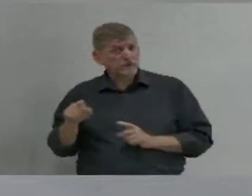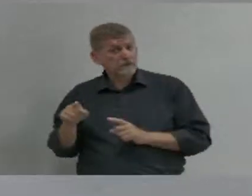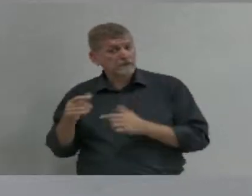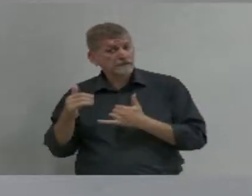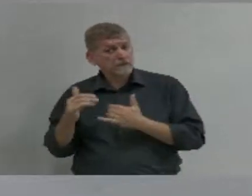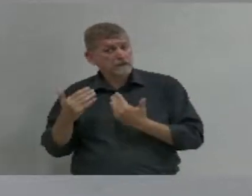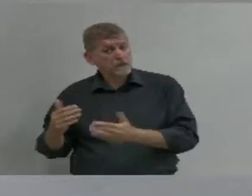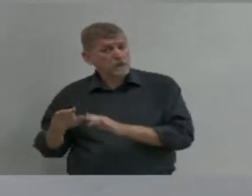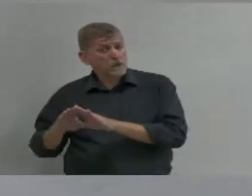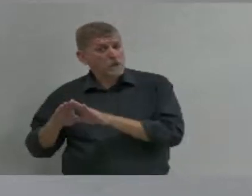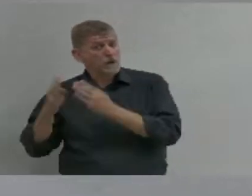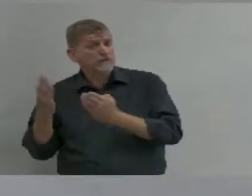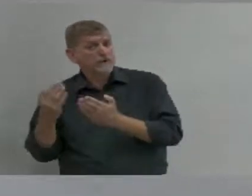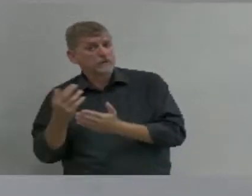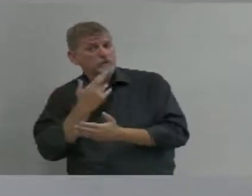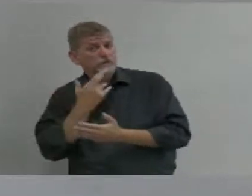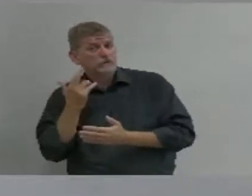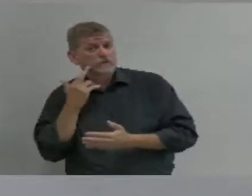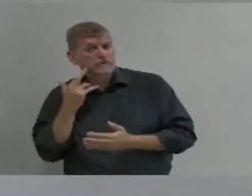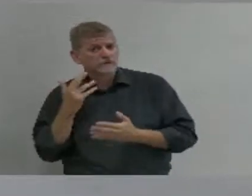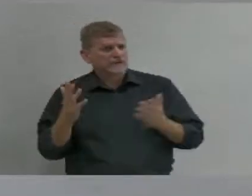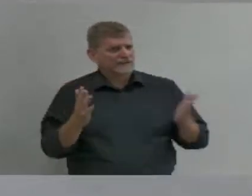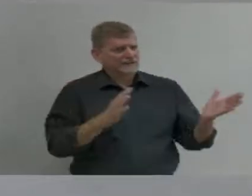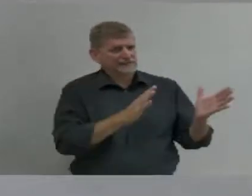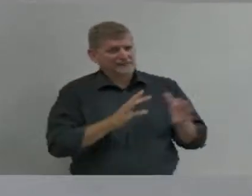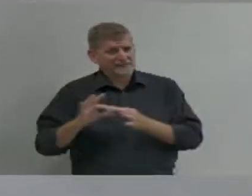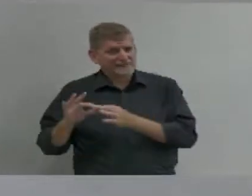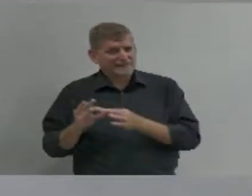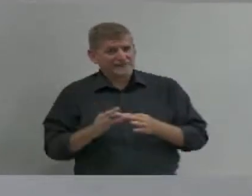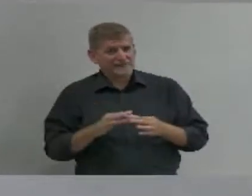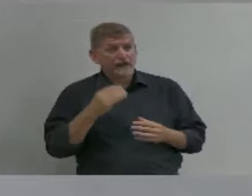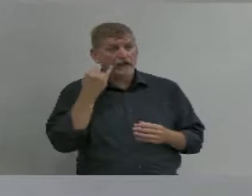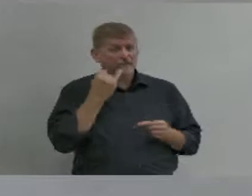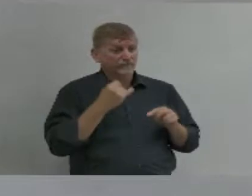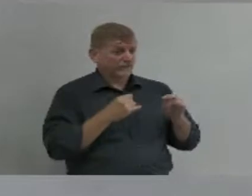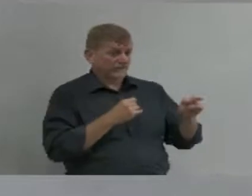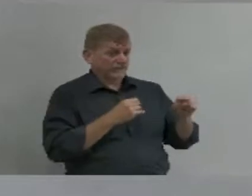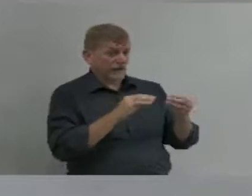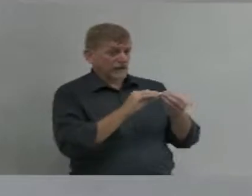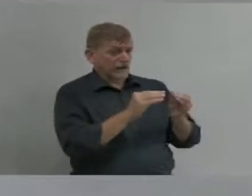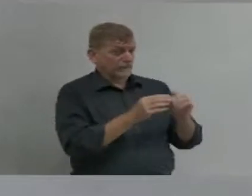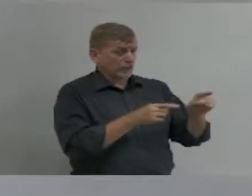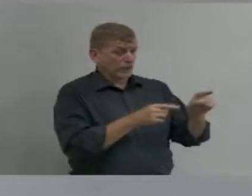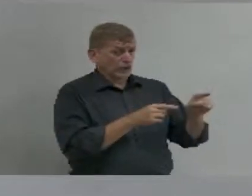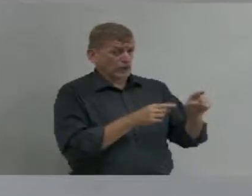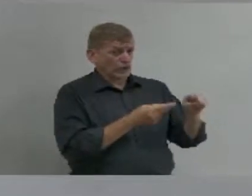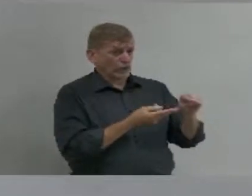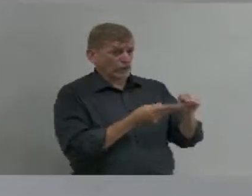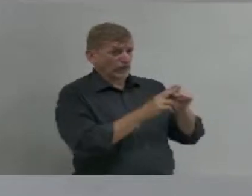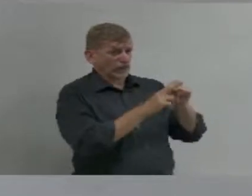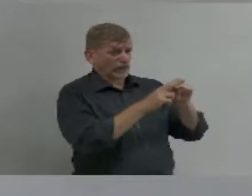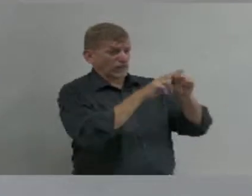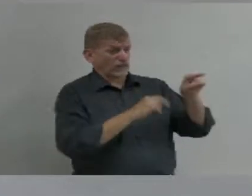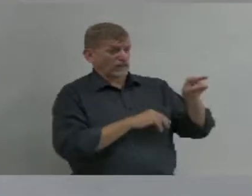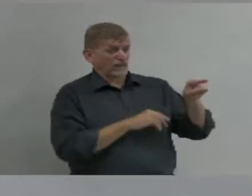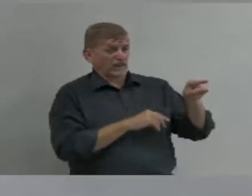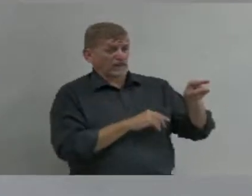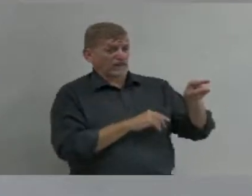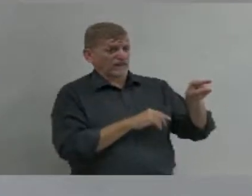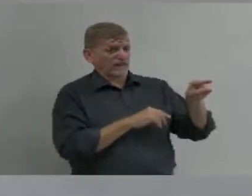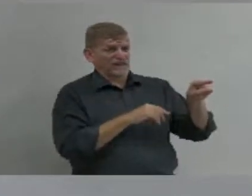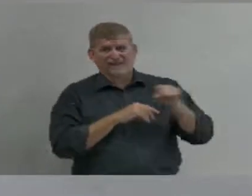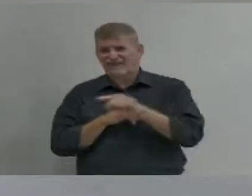new cases that are occurring daily trending downward rather than upward. Those would